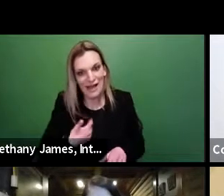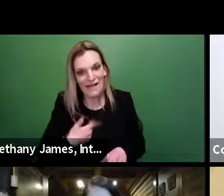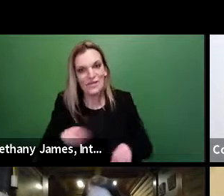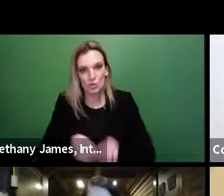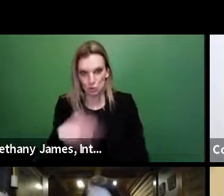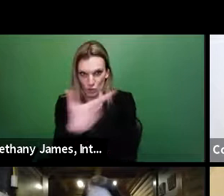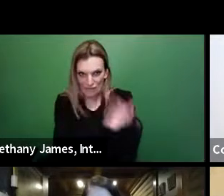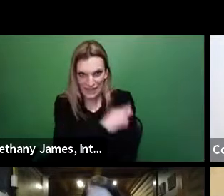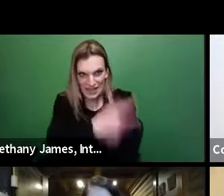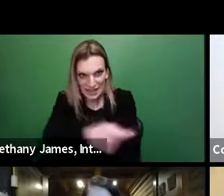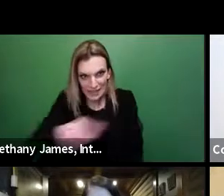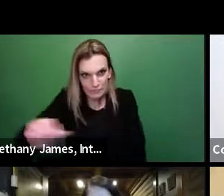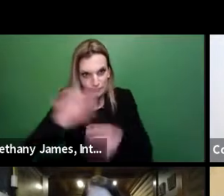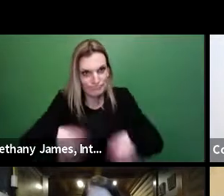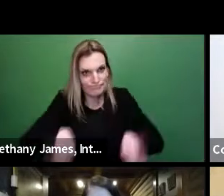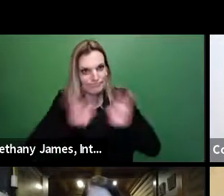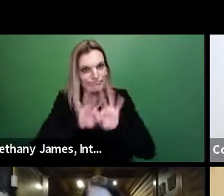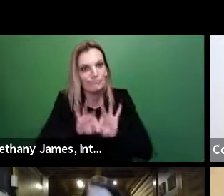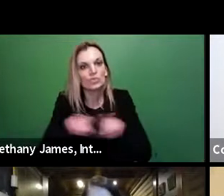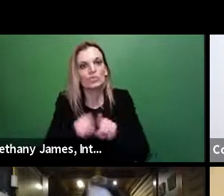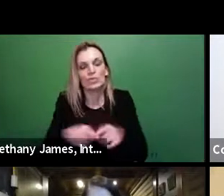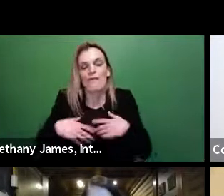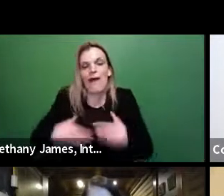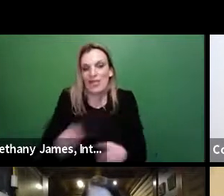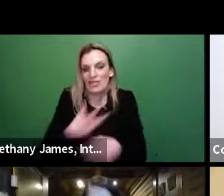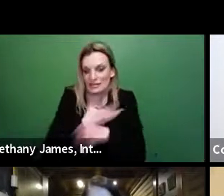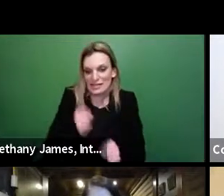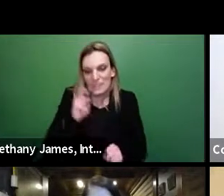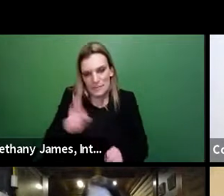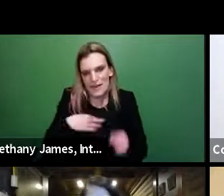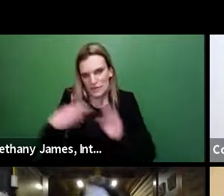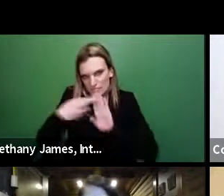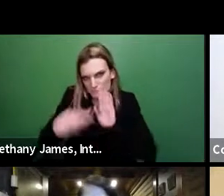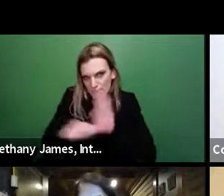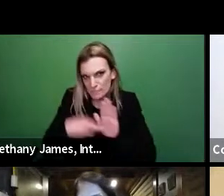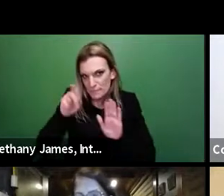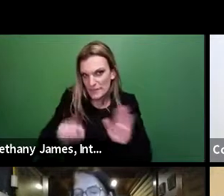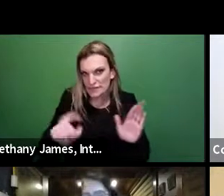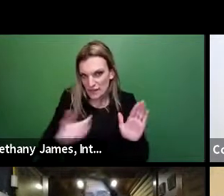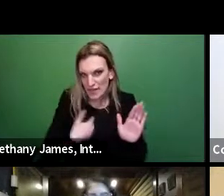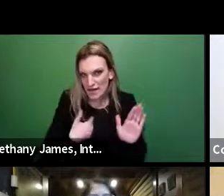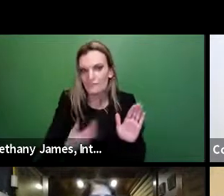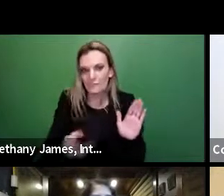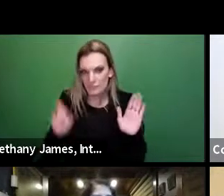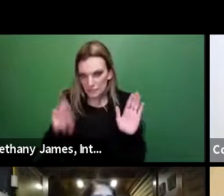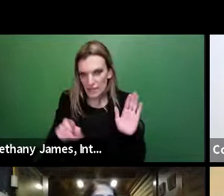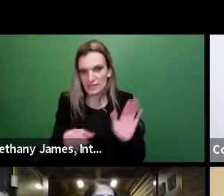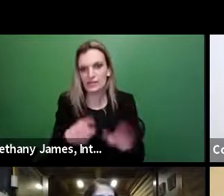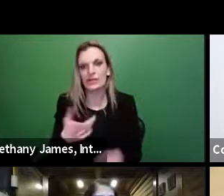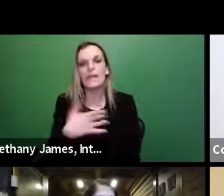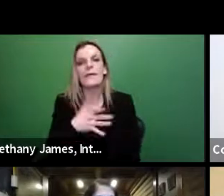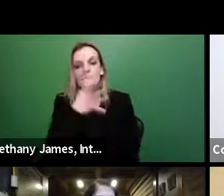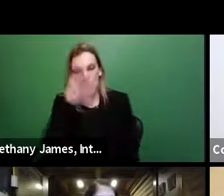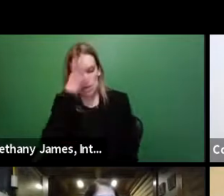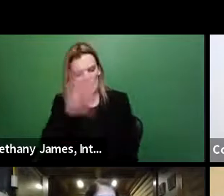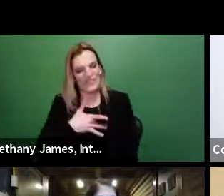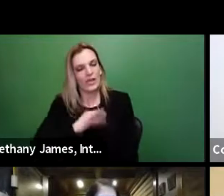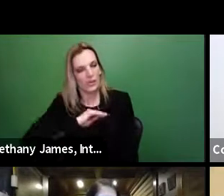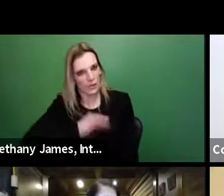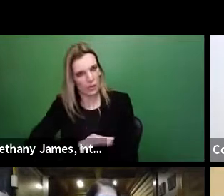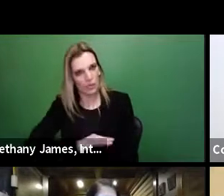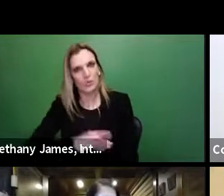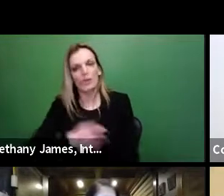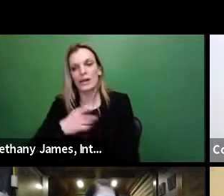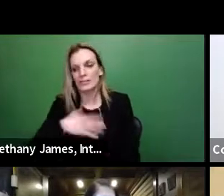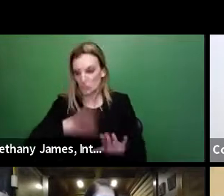and strong health and safety protocols in childcare spaces to make them feel more comfortable sending their children